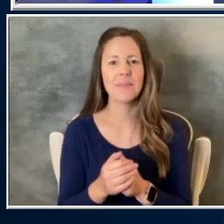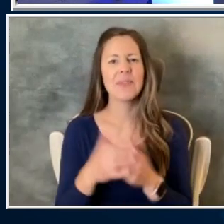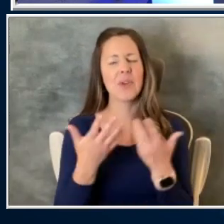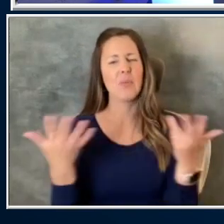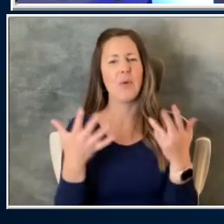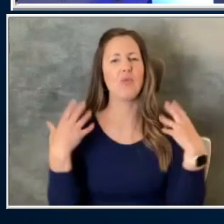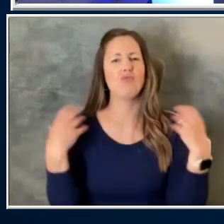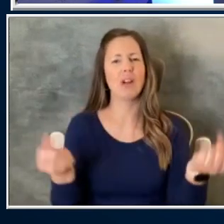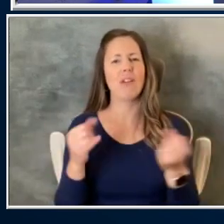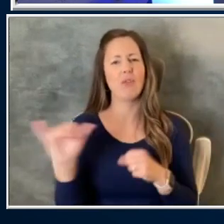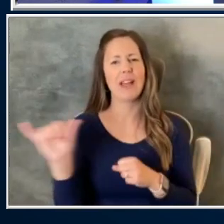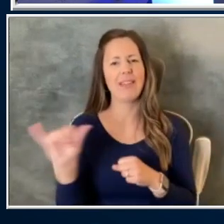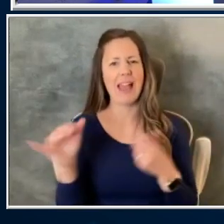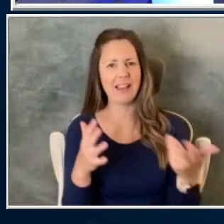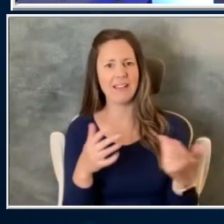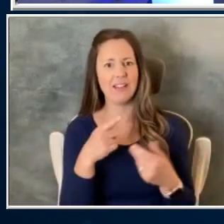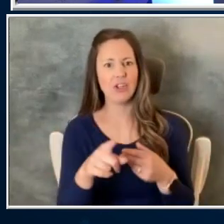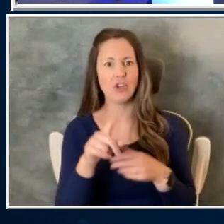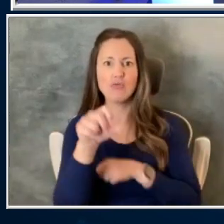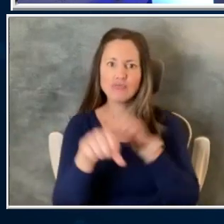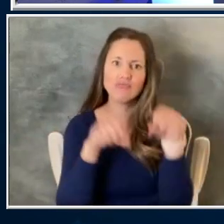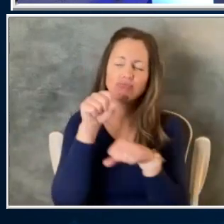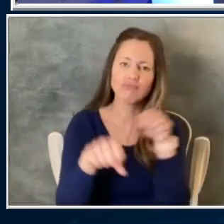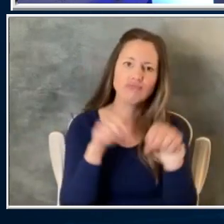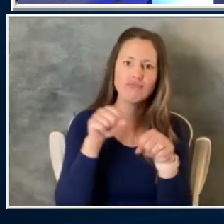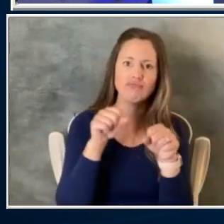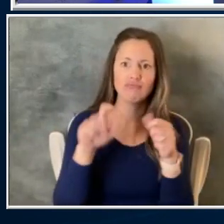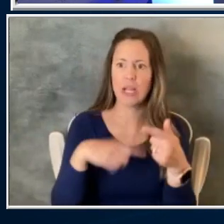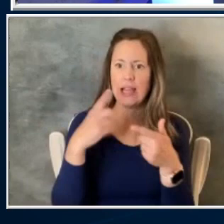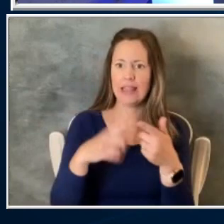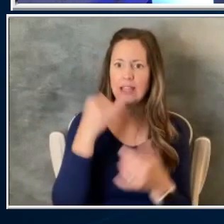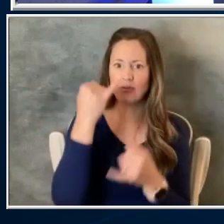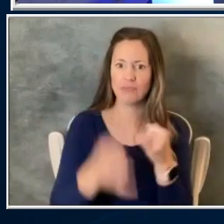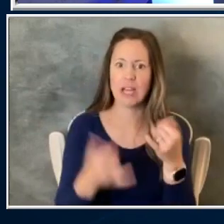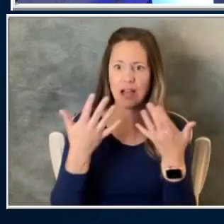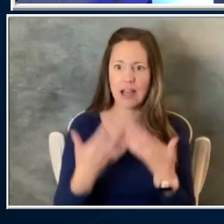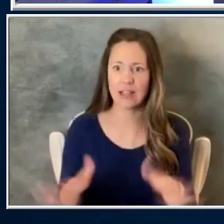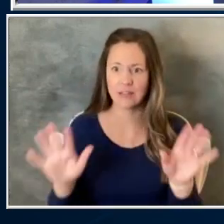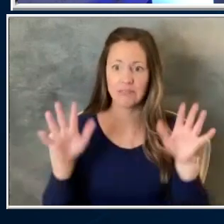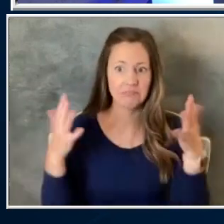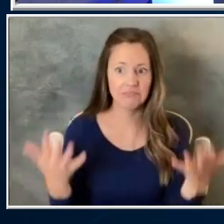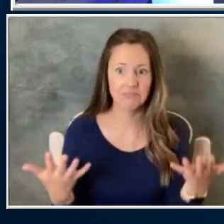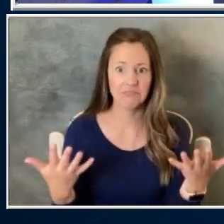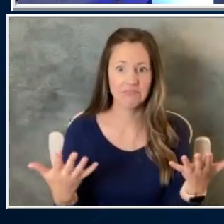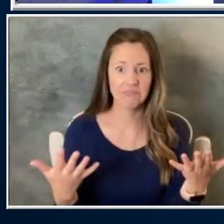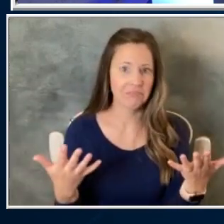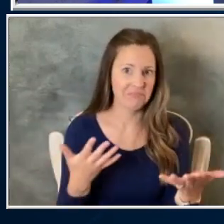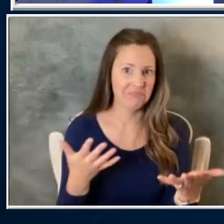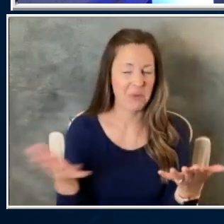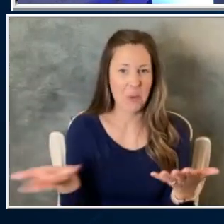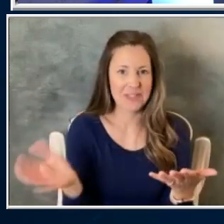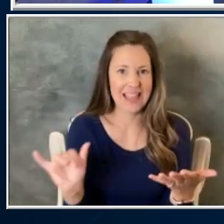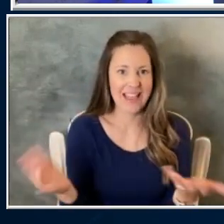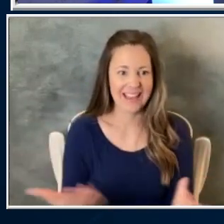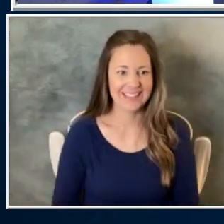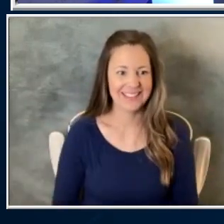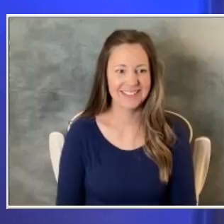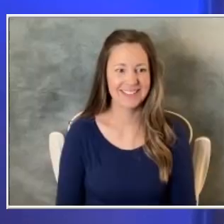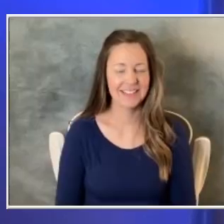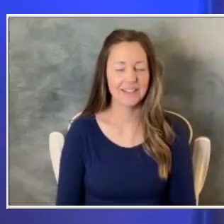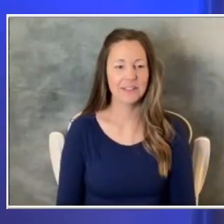like? You ride all this way and then you're just done. You got to come down from that. What was it like? Yeah,